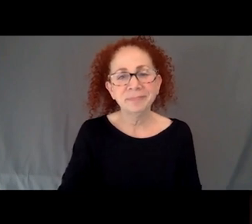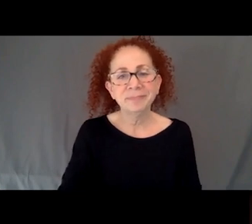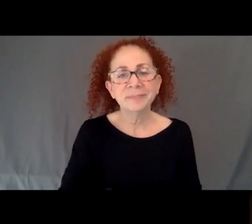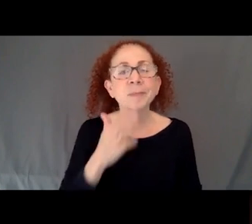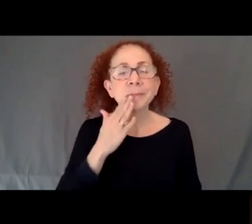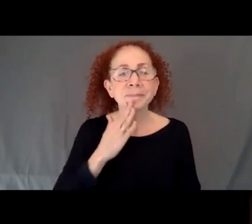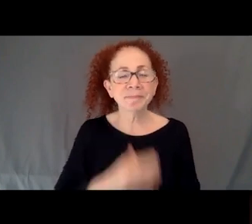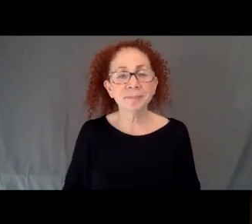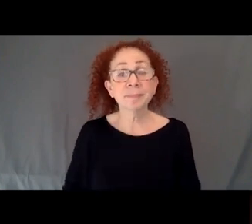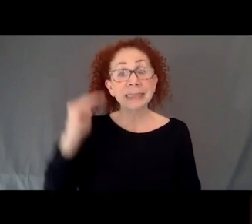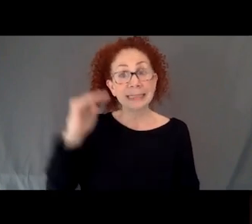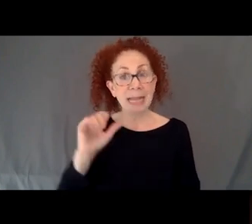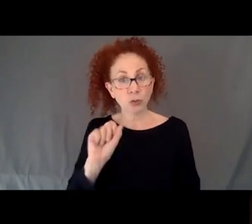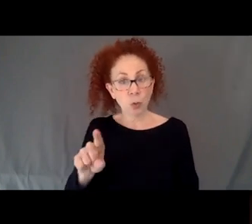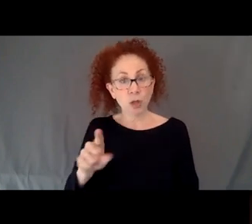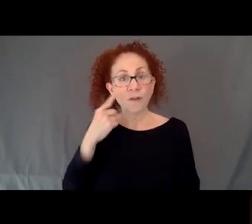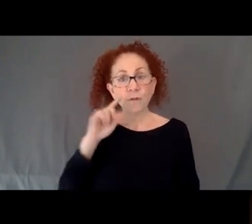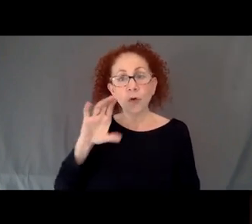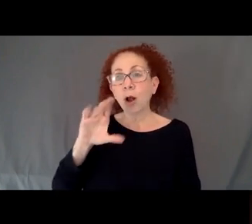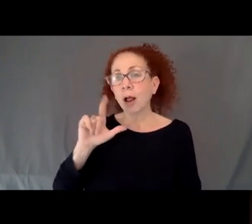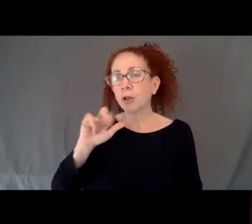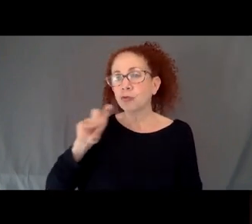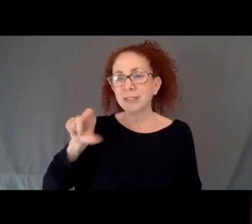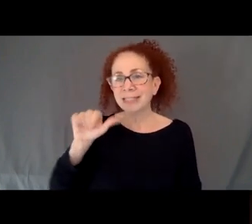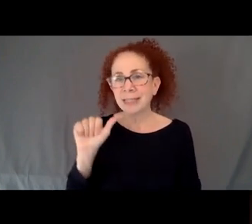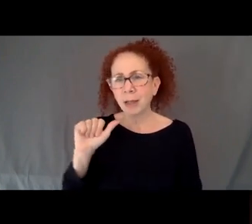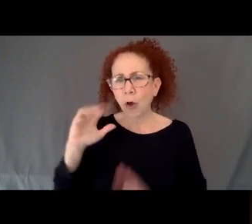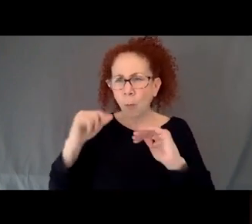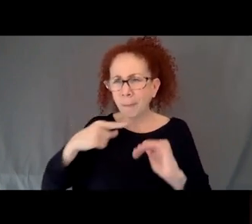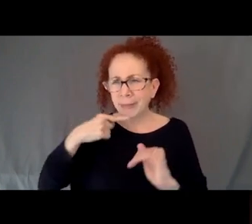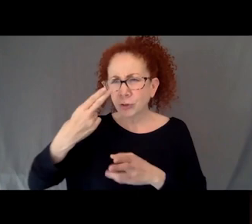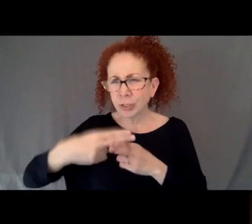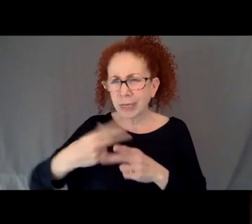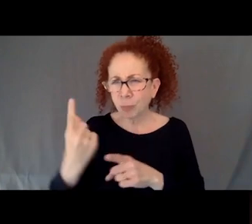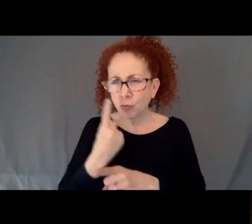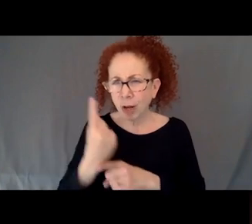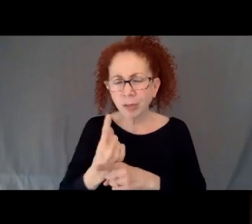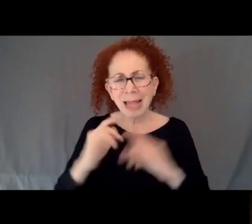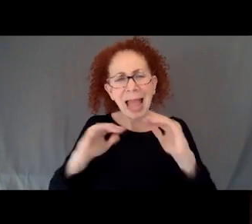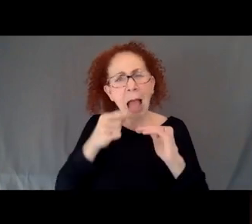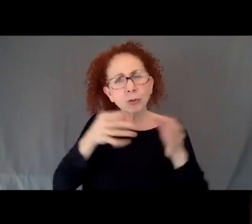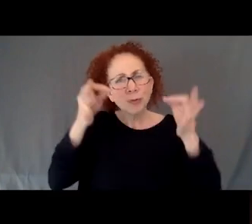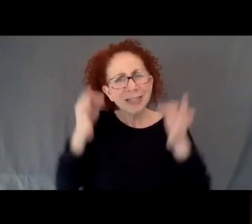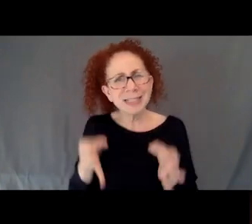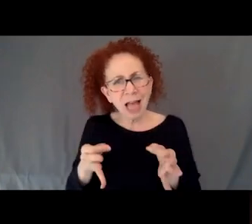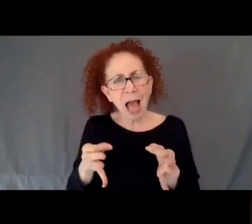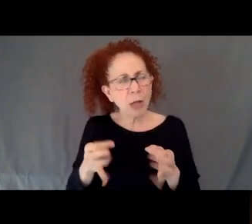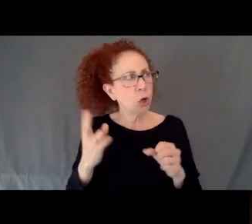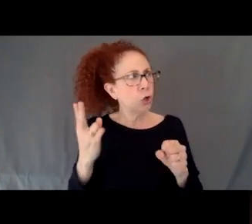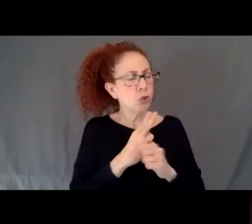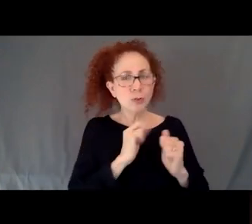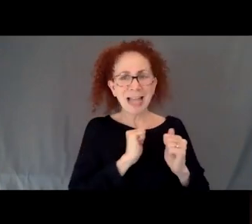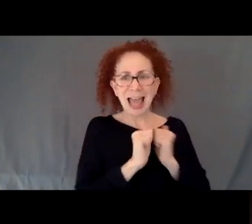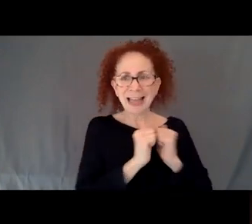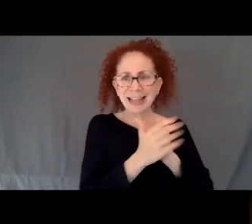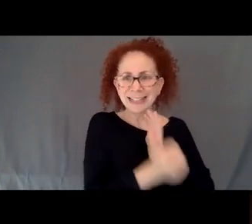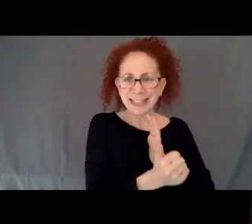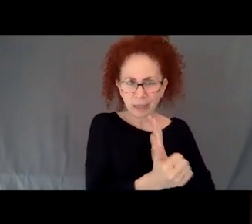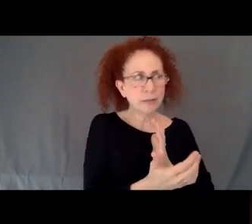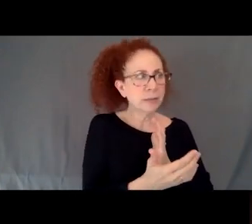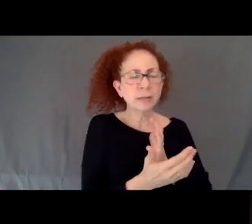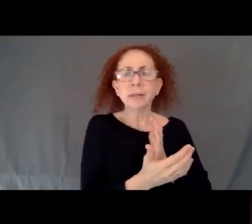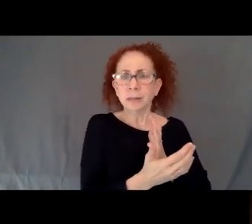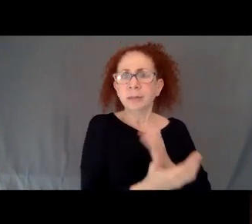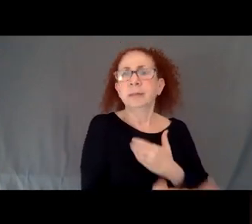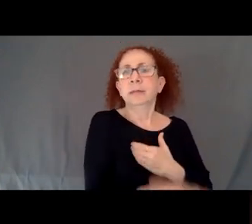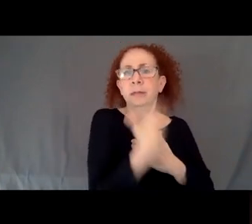So the next question is to Clarissa. I hope I'm saying that name correctly. How did you decide to channel your athleticism from track